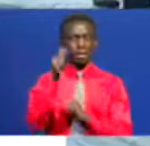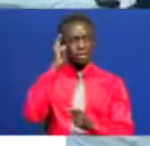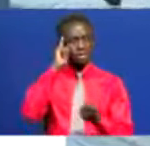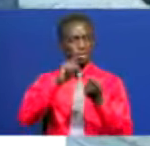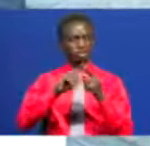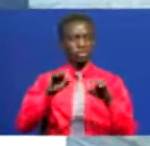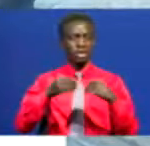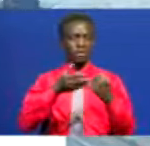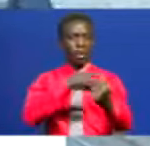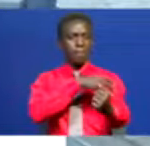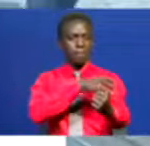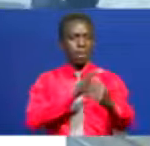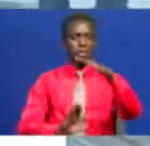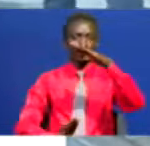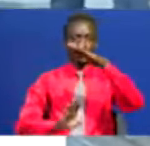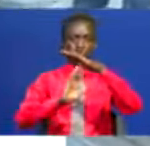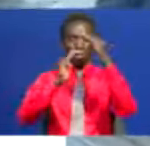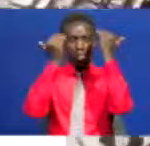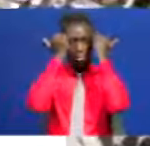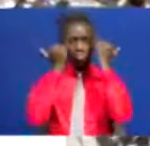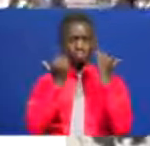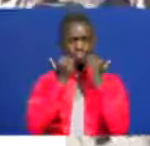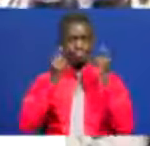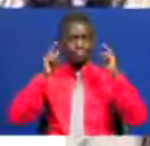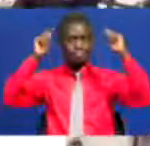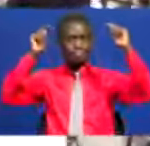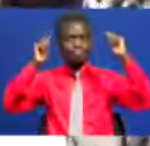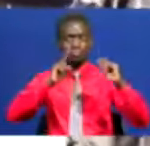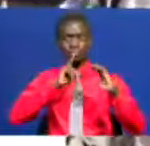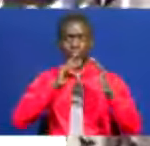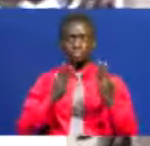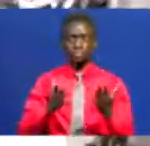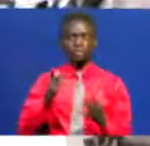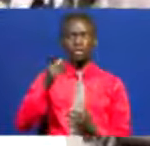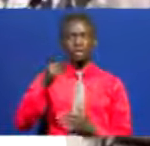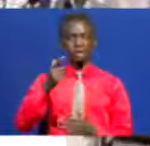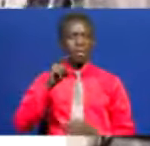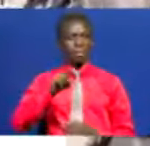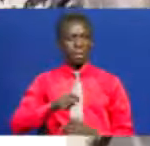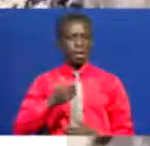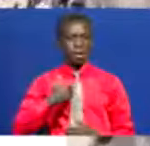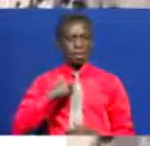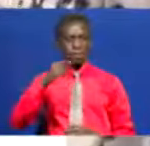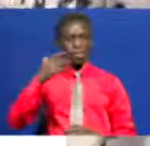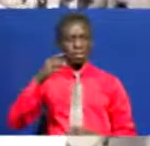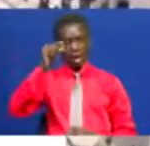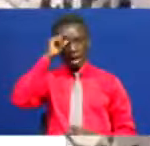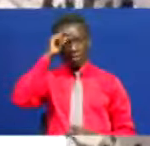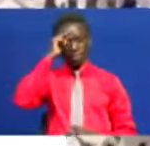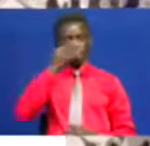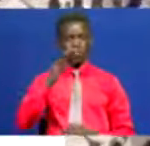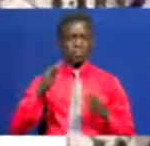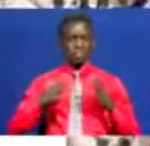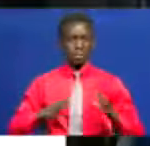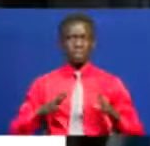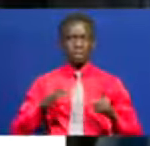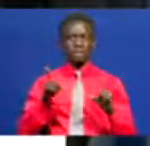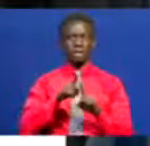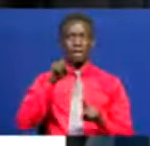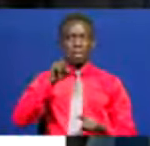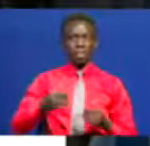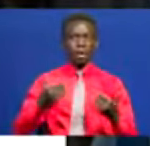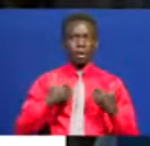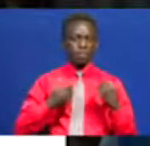Court. Protesters believe it endangers democracy. The expected negative economic fallout of the